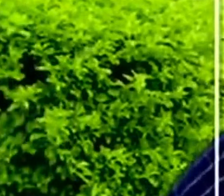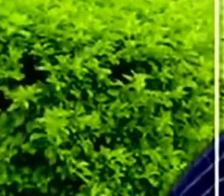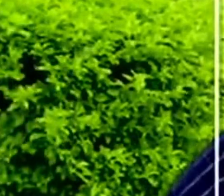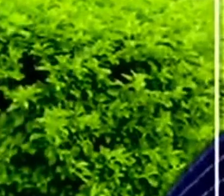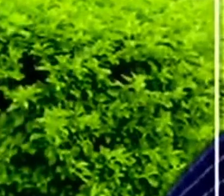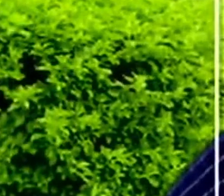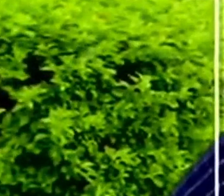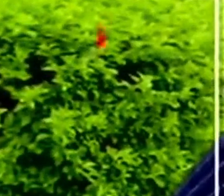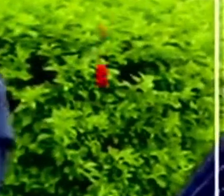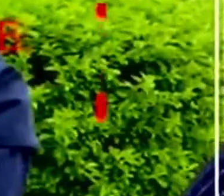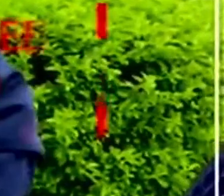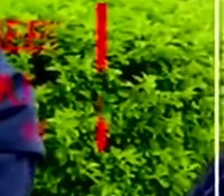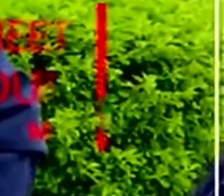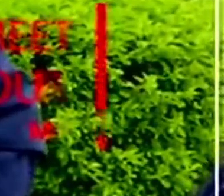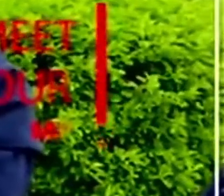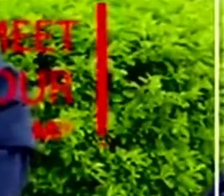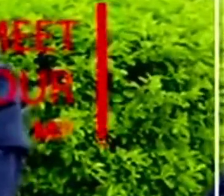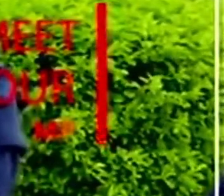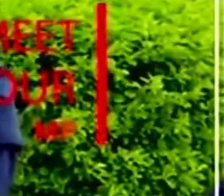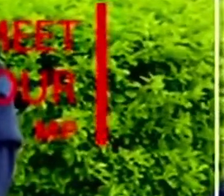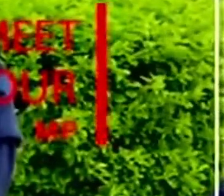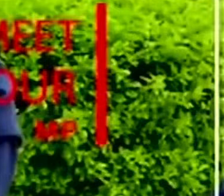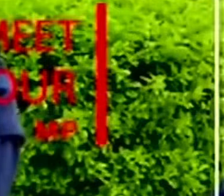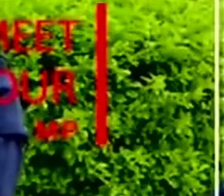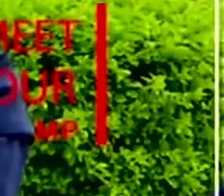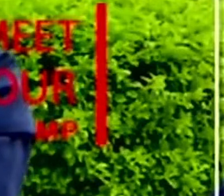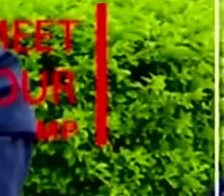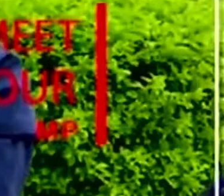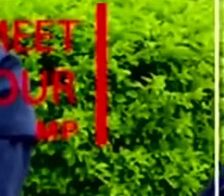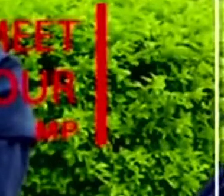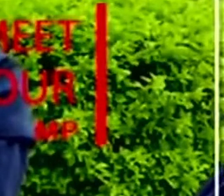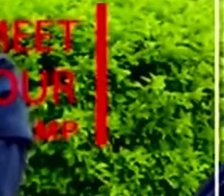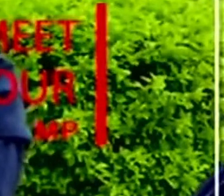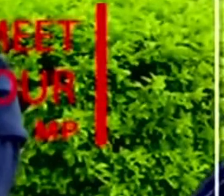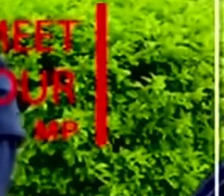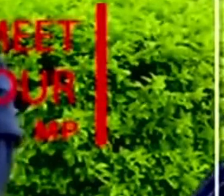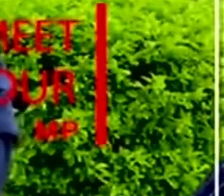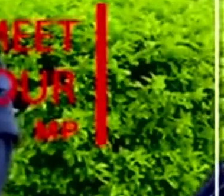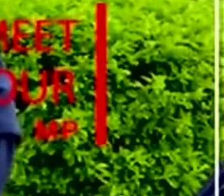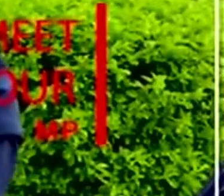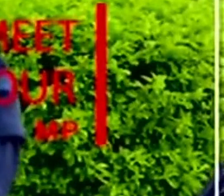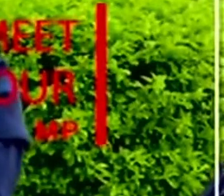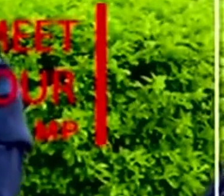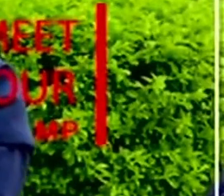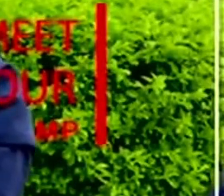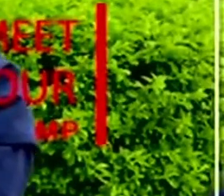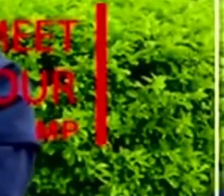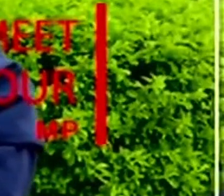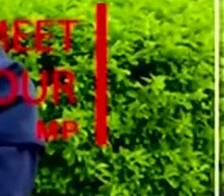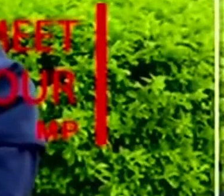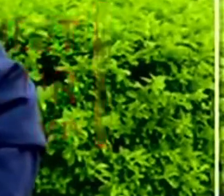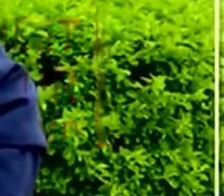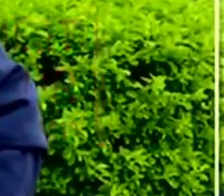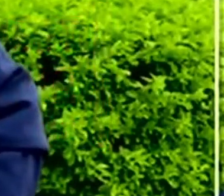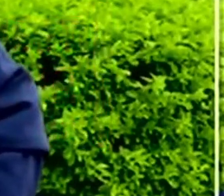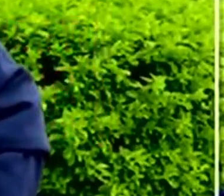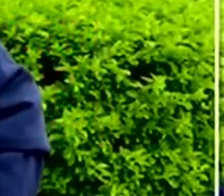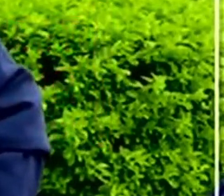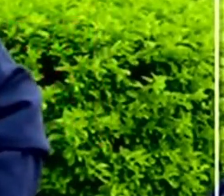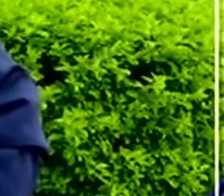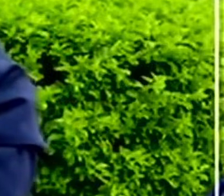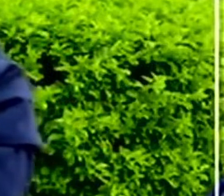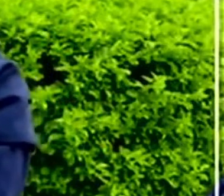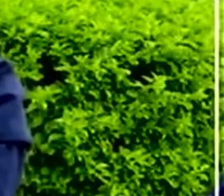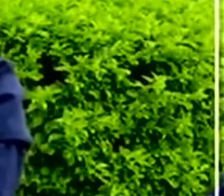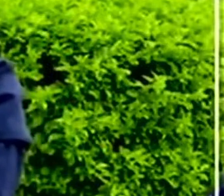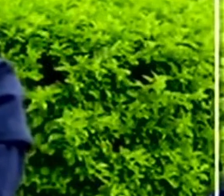are in roads and railway engineering. And then I completed my PhD in 2012.